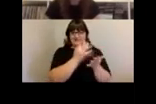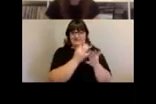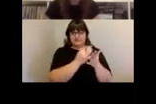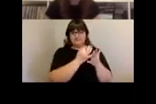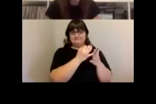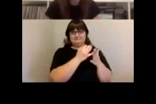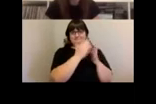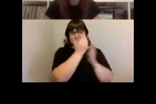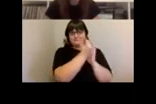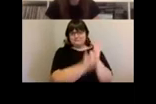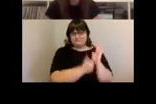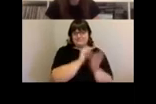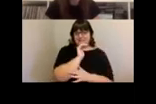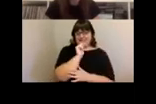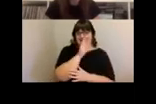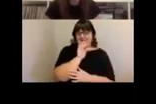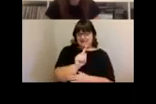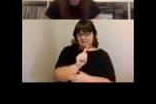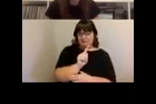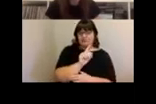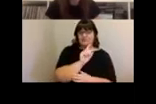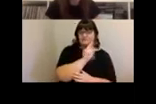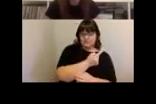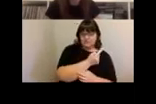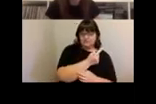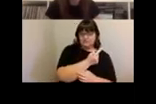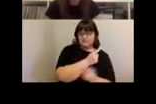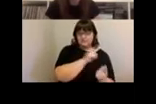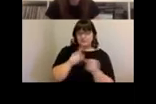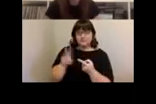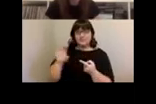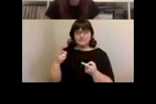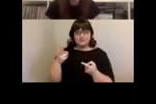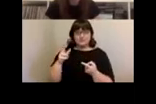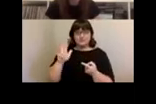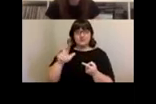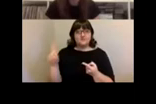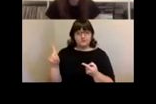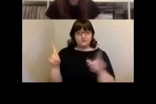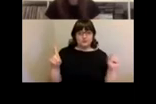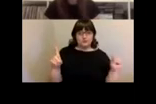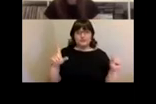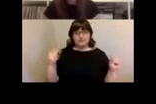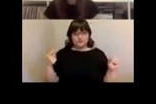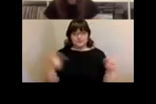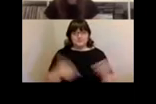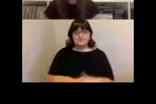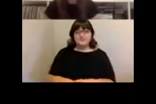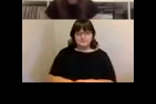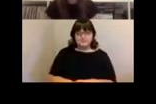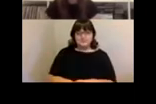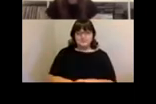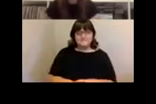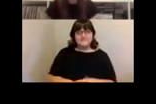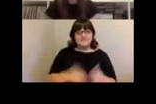to March 31st, 2021. And we'll move on. This is the